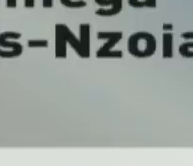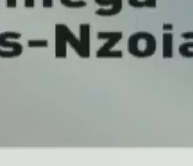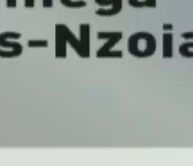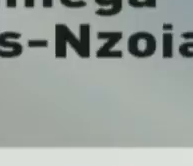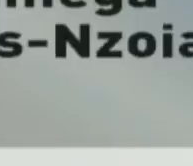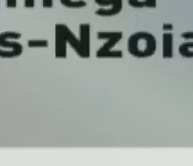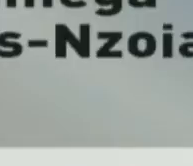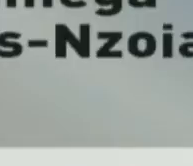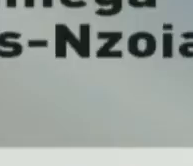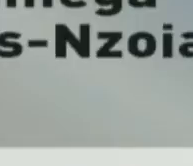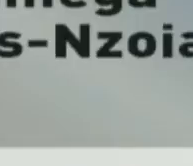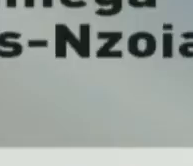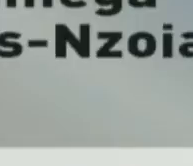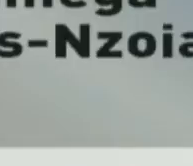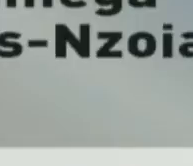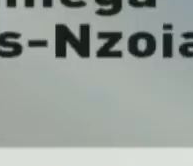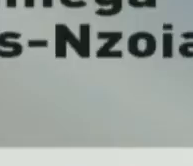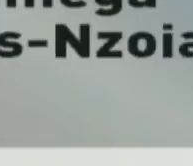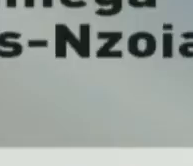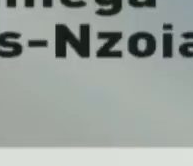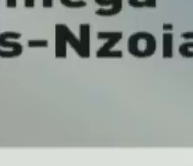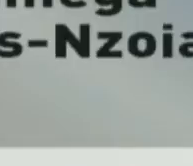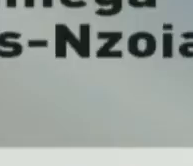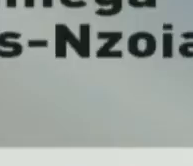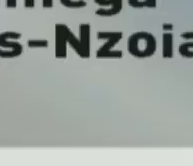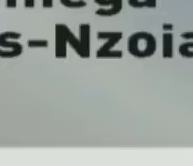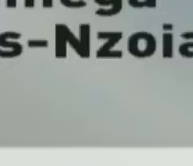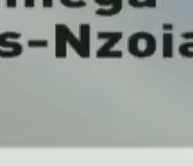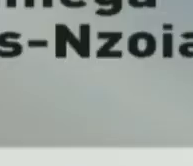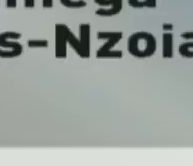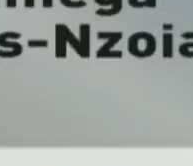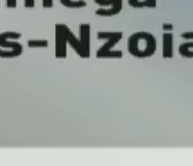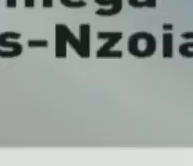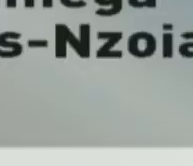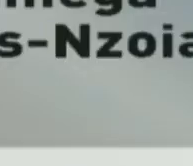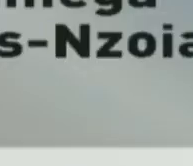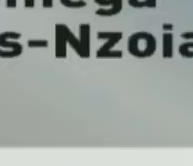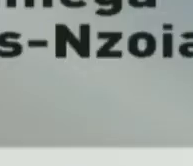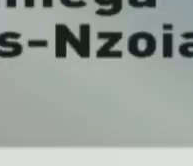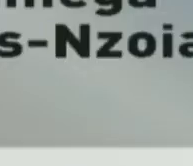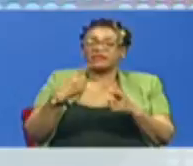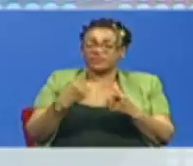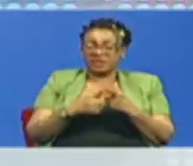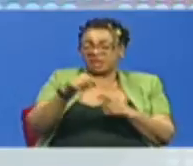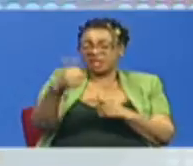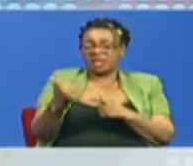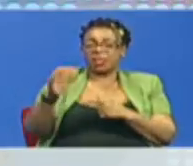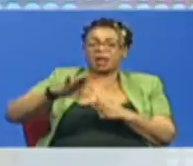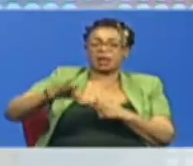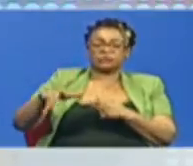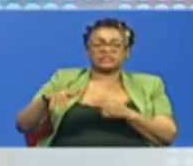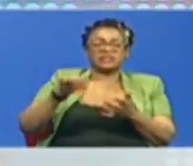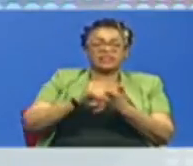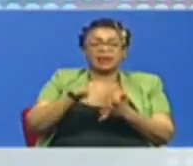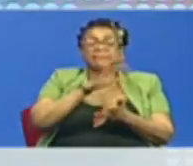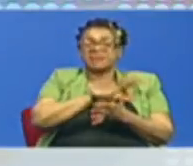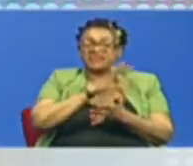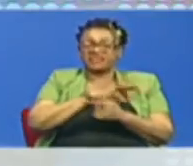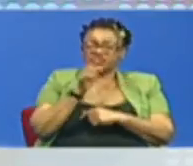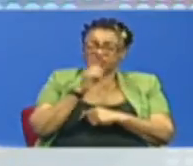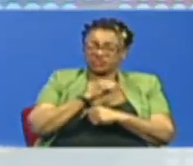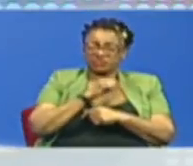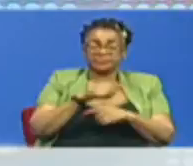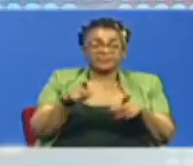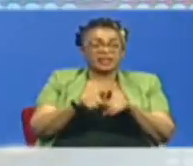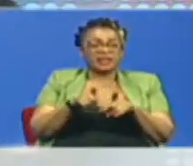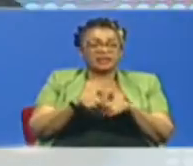Trans Nzoia County is also expected to gain 1 billion shillings. Then there is other counties that have benefited and are gaining